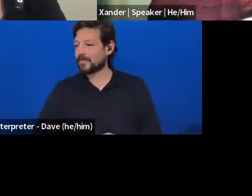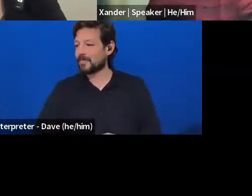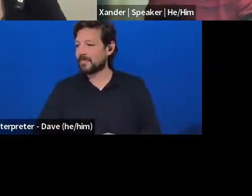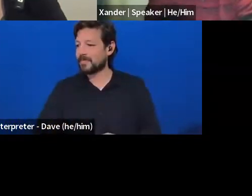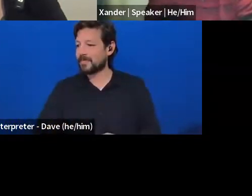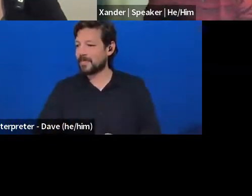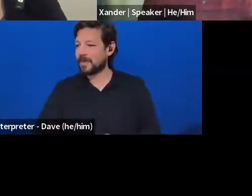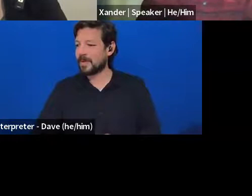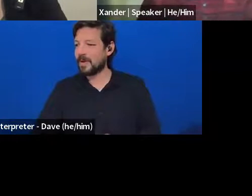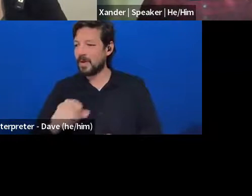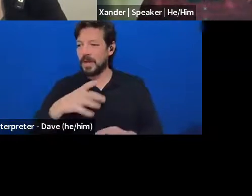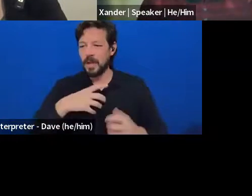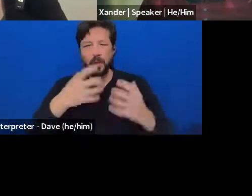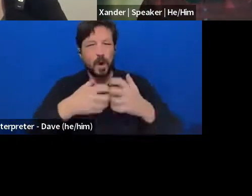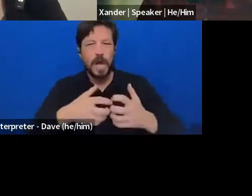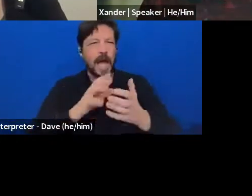but differently.